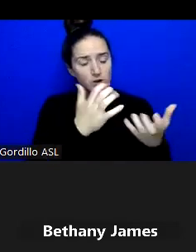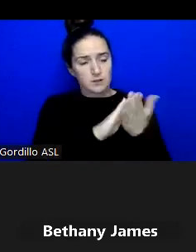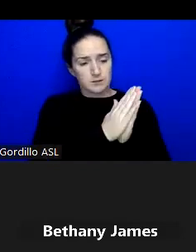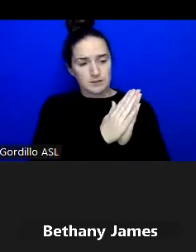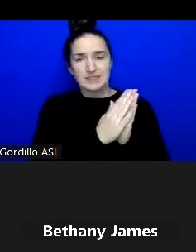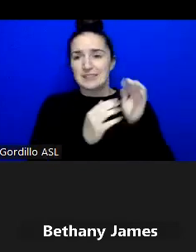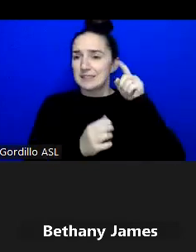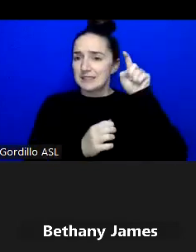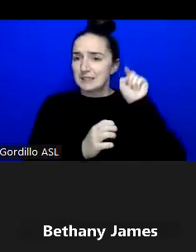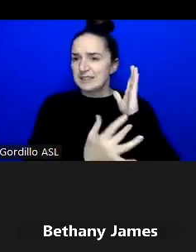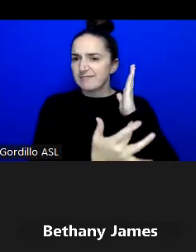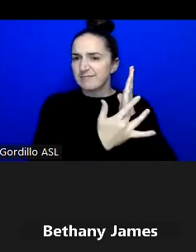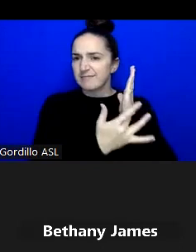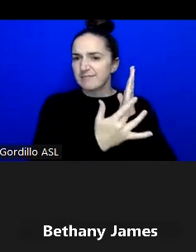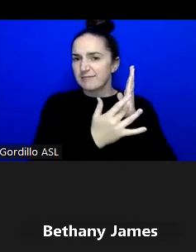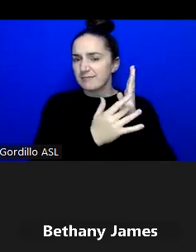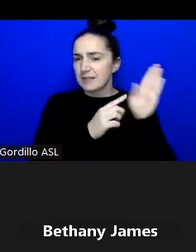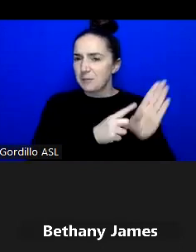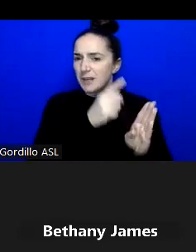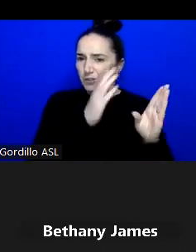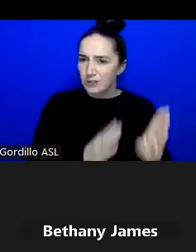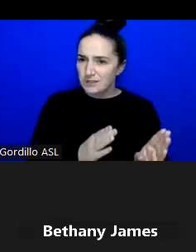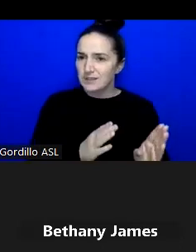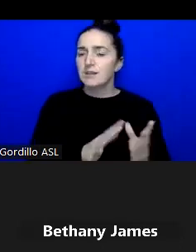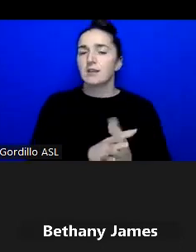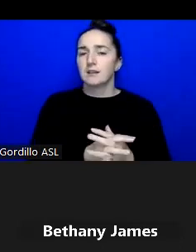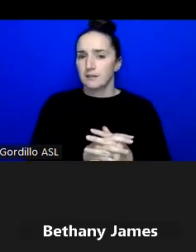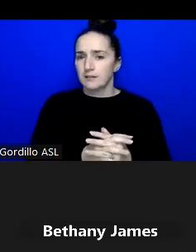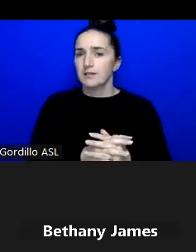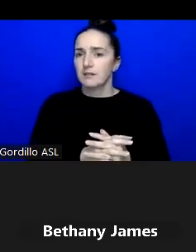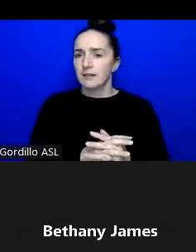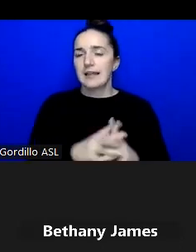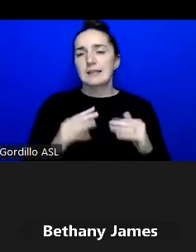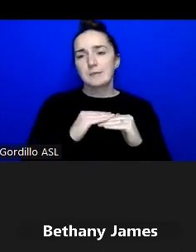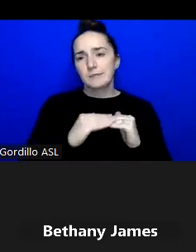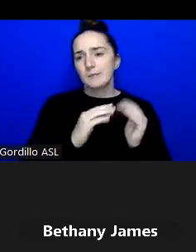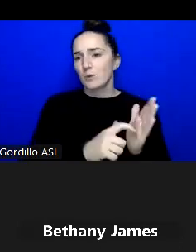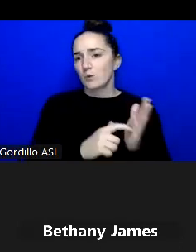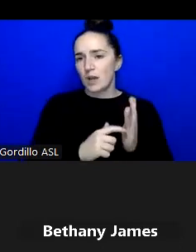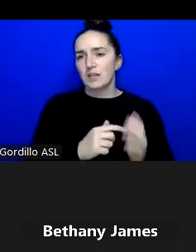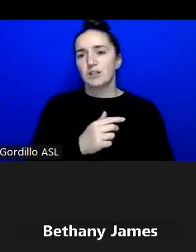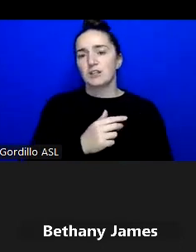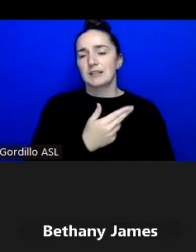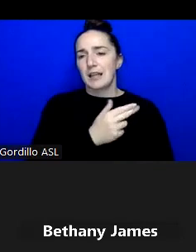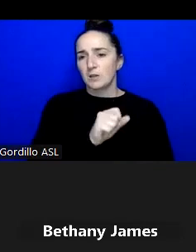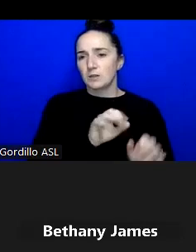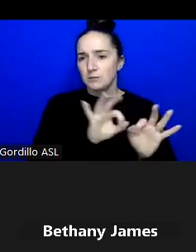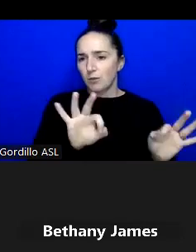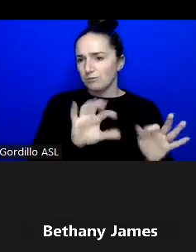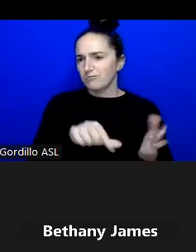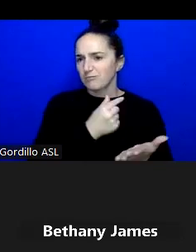with what states require, but at a minimum, it is a high school diploma or a GED